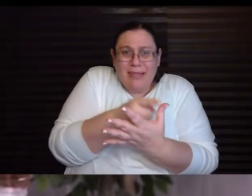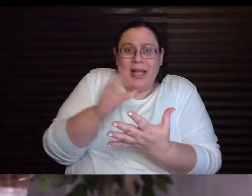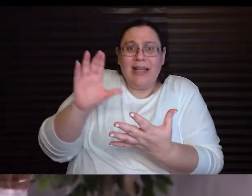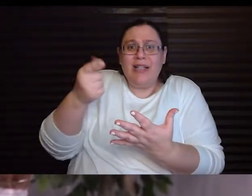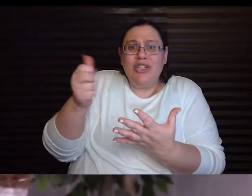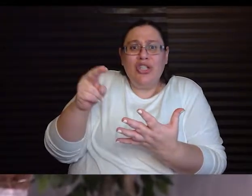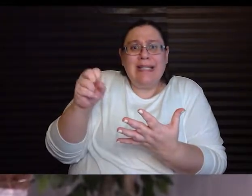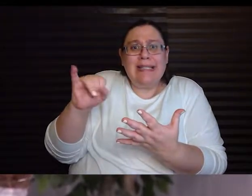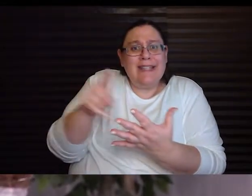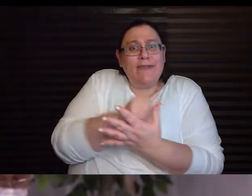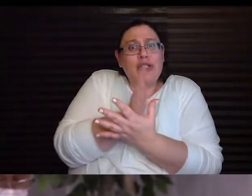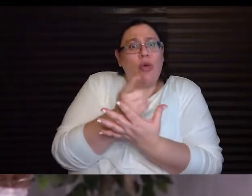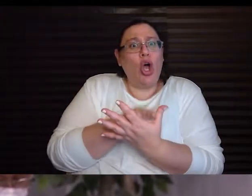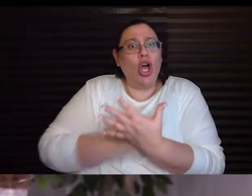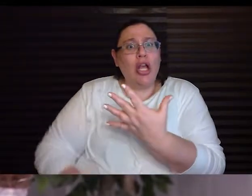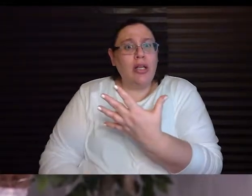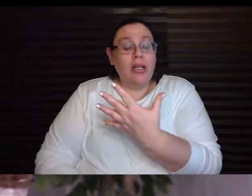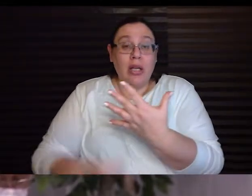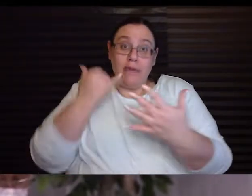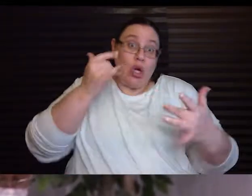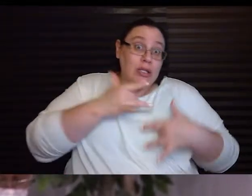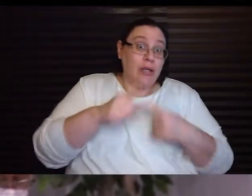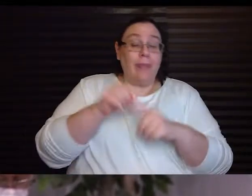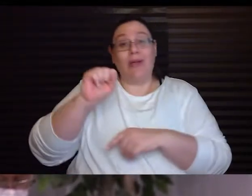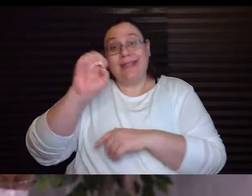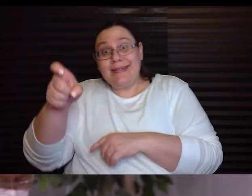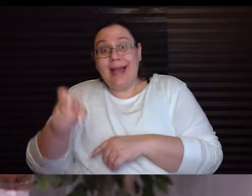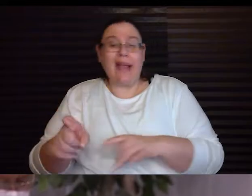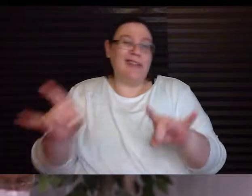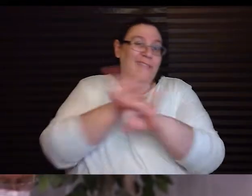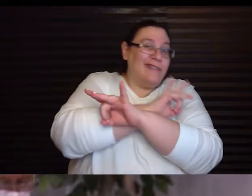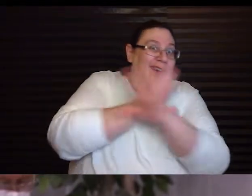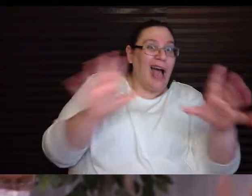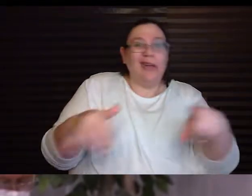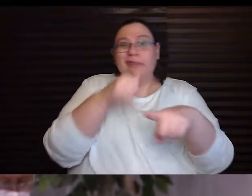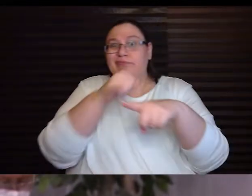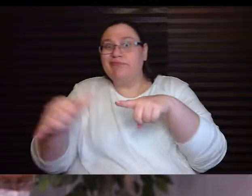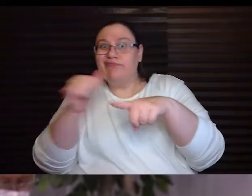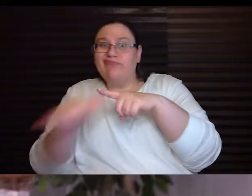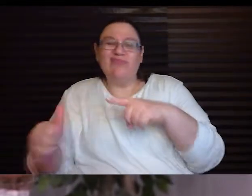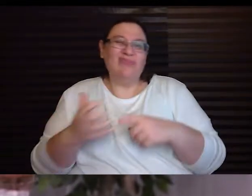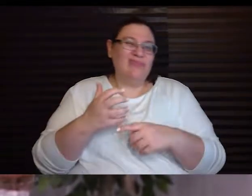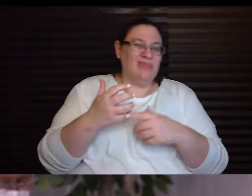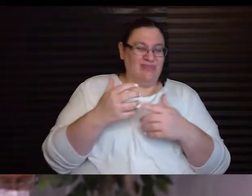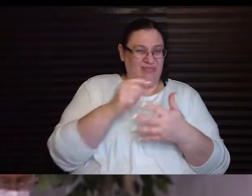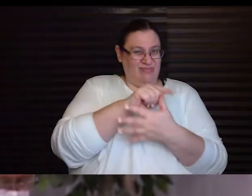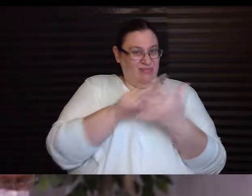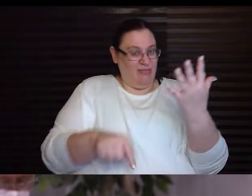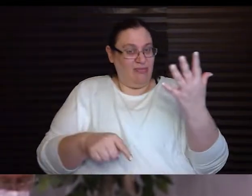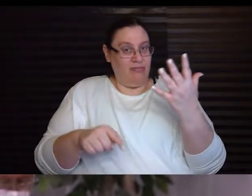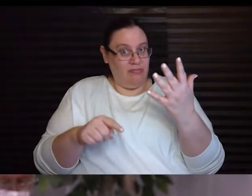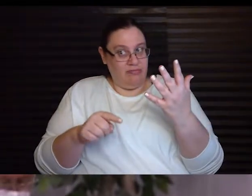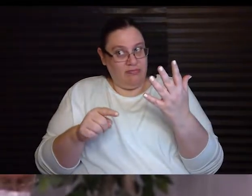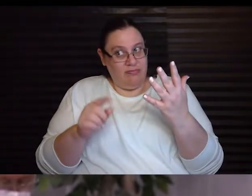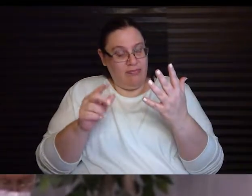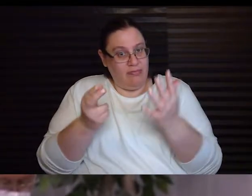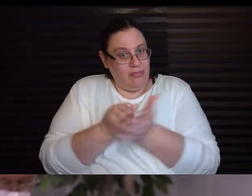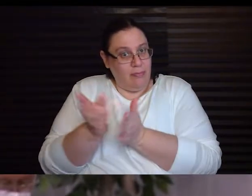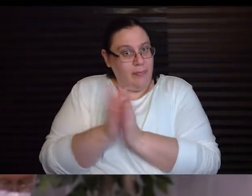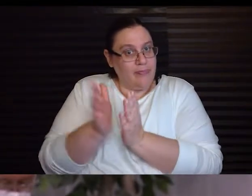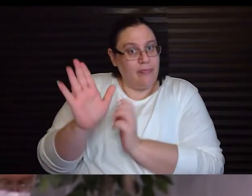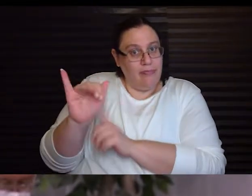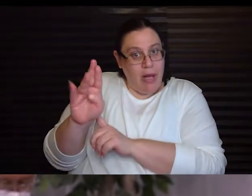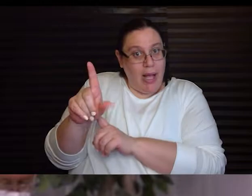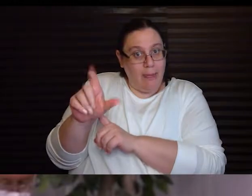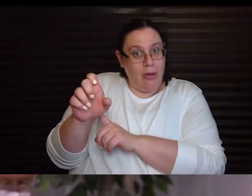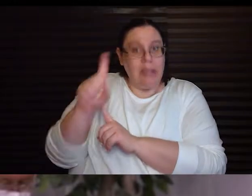Genesis. So if what you're worried about is sex and violence, vulgarities and profanities, then really the Bible is the book that you